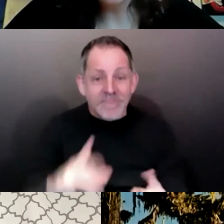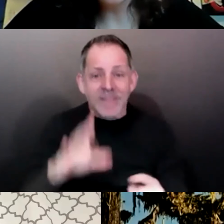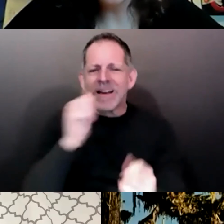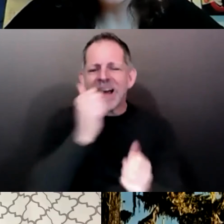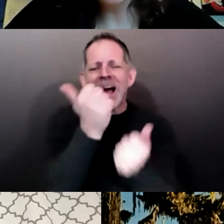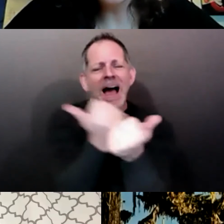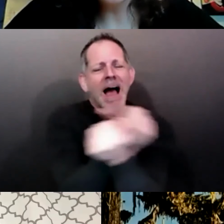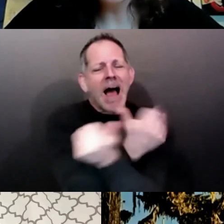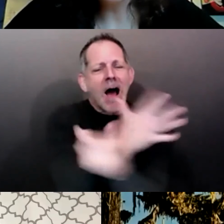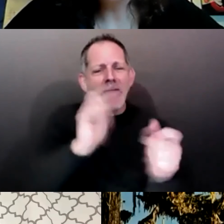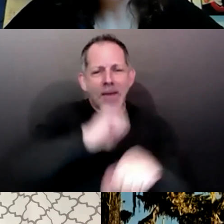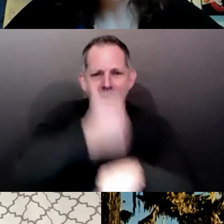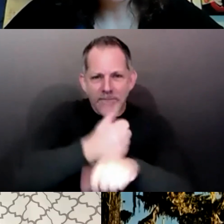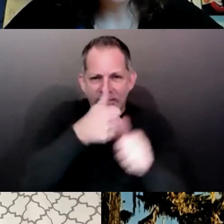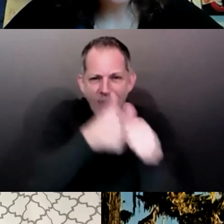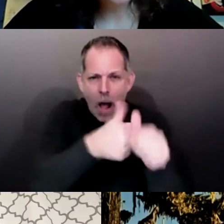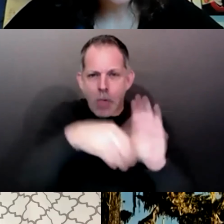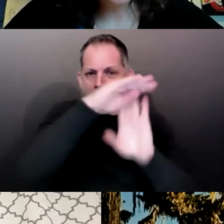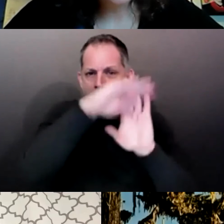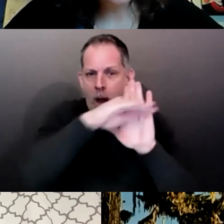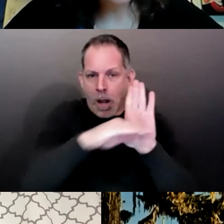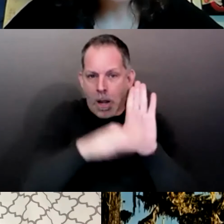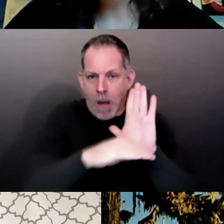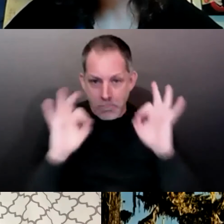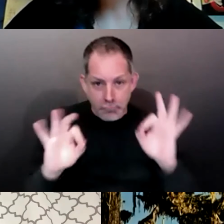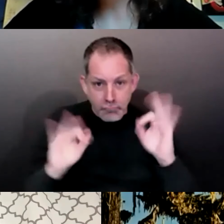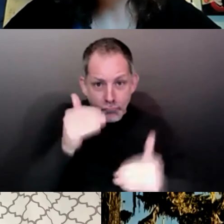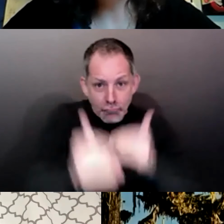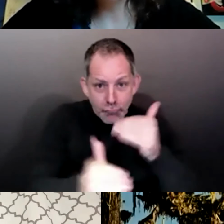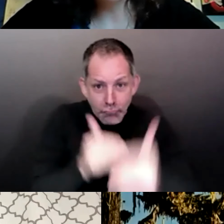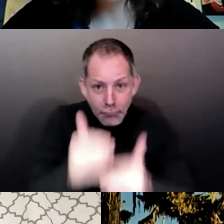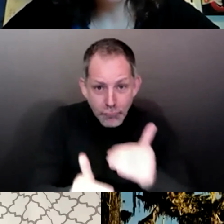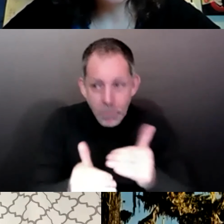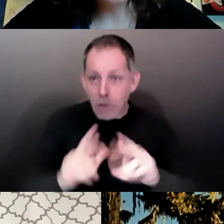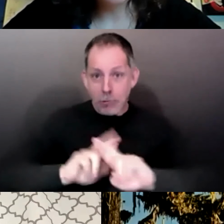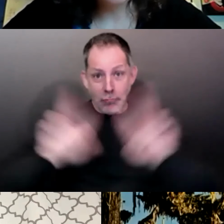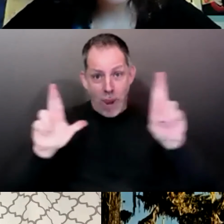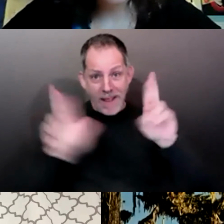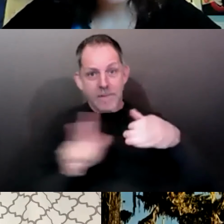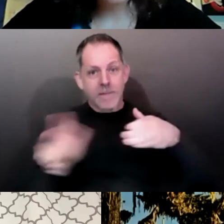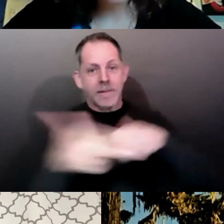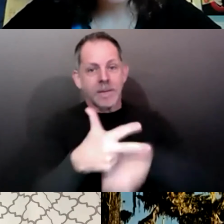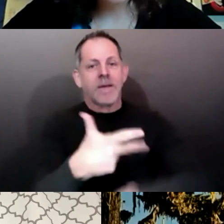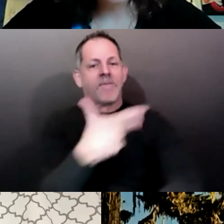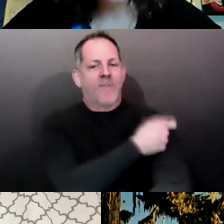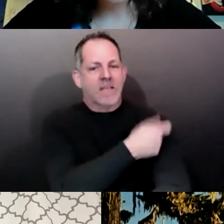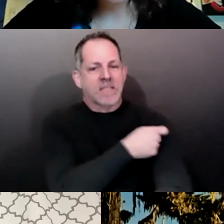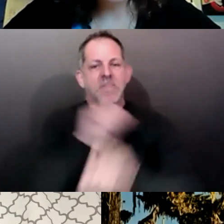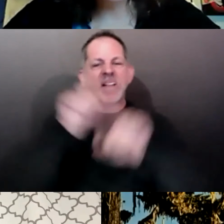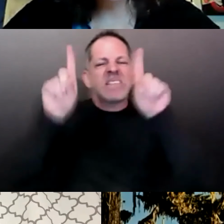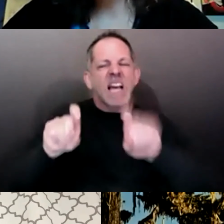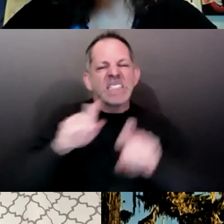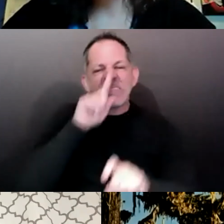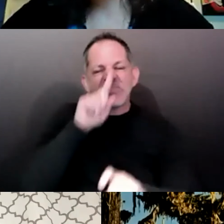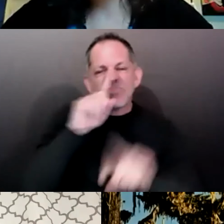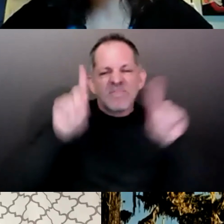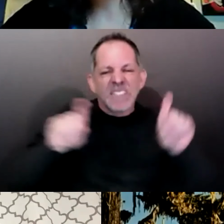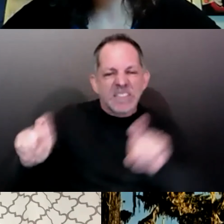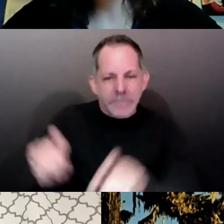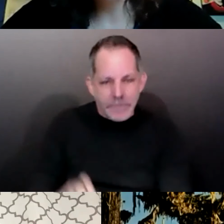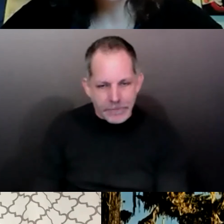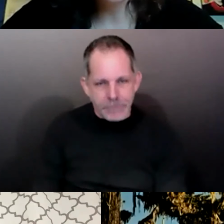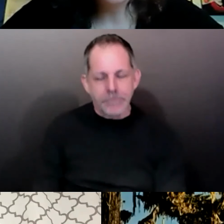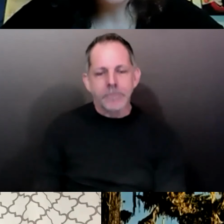there, these are also the ones that helped plan and open our first mass vaccination sites earlier this year. And to me, they're